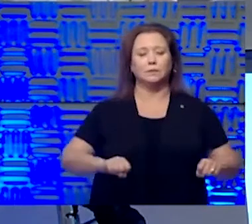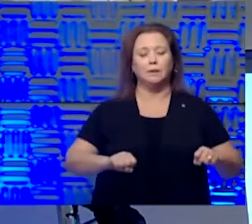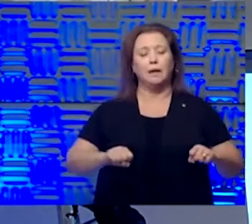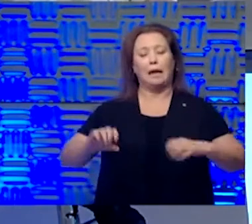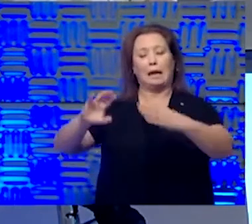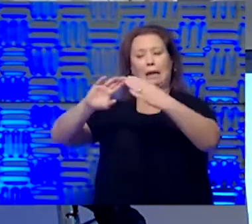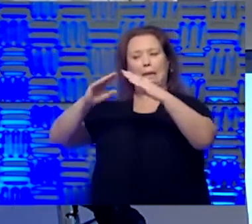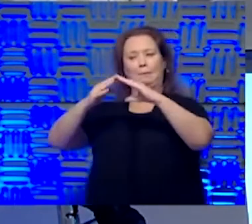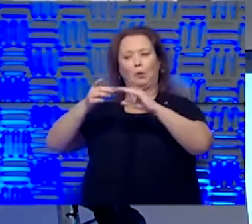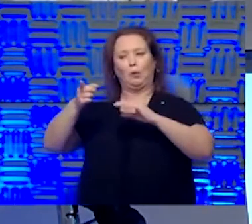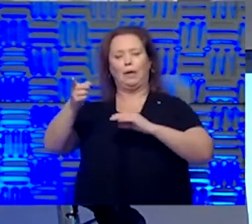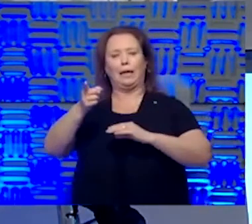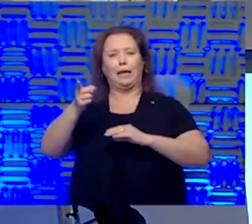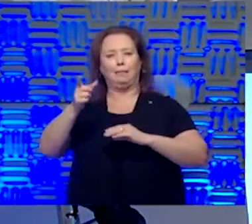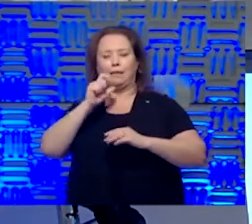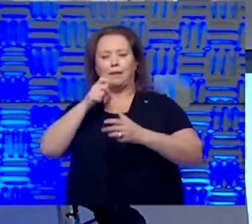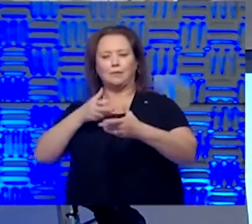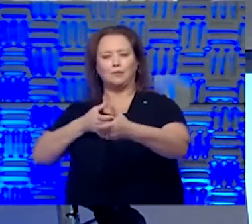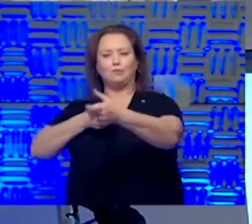that doesn't trust